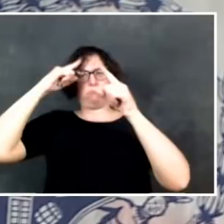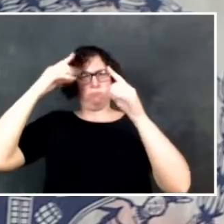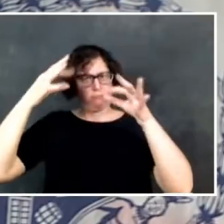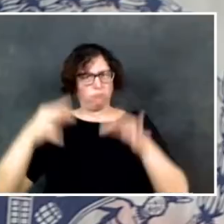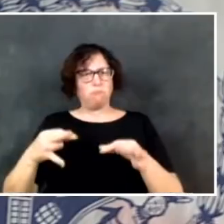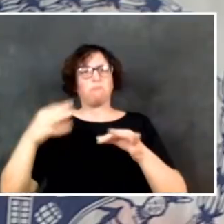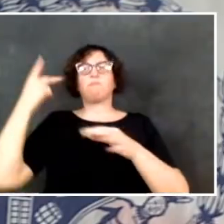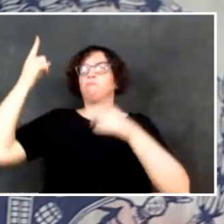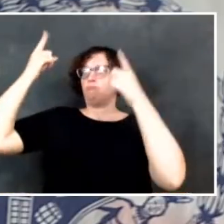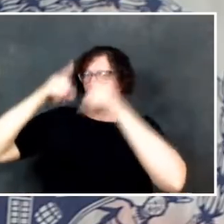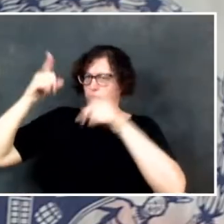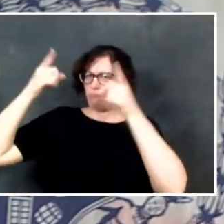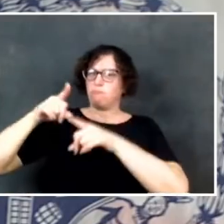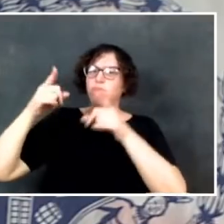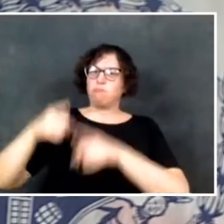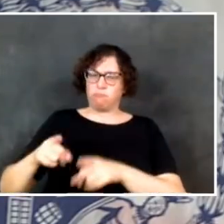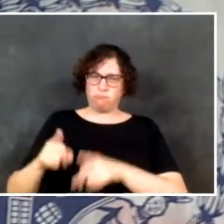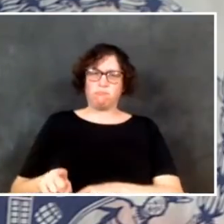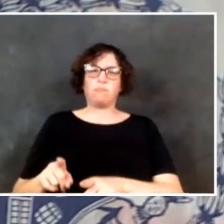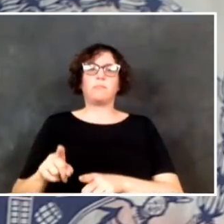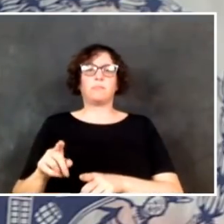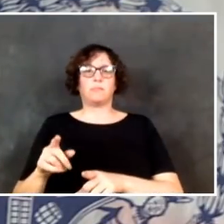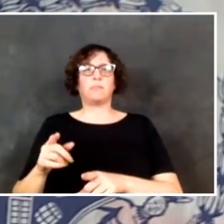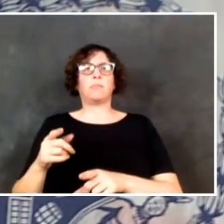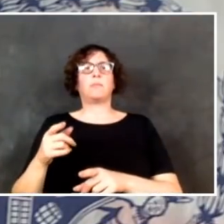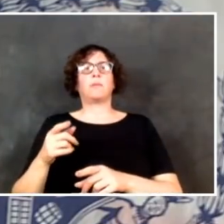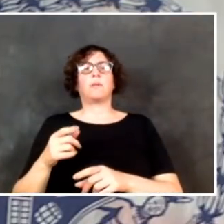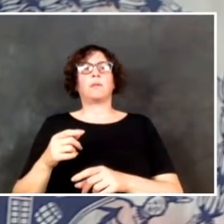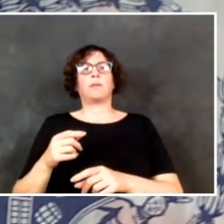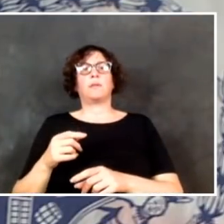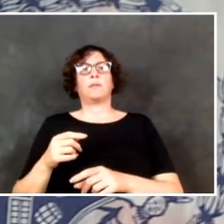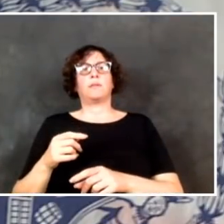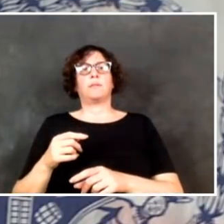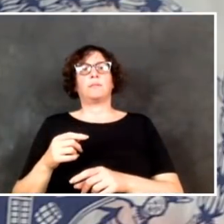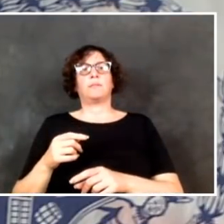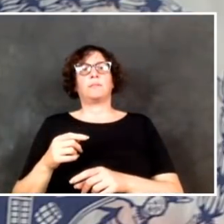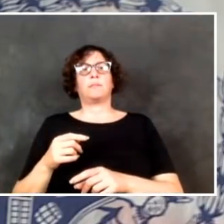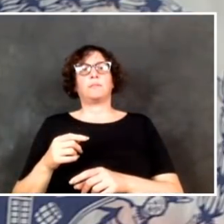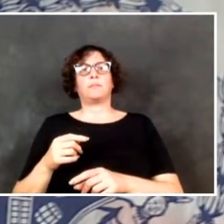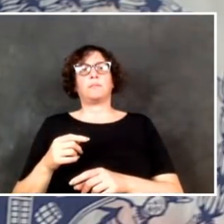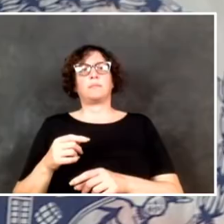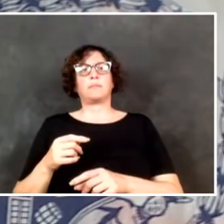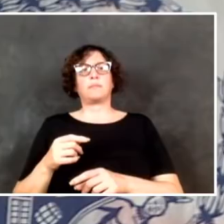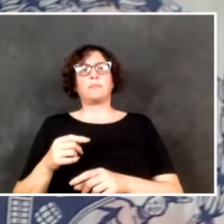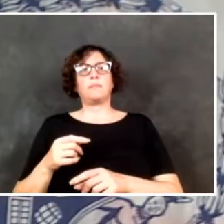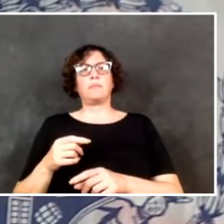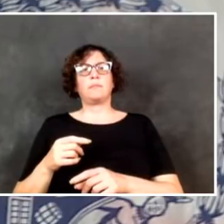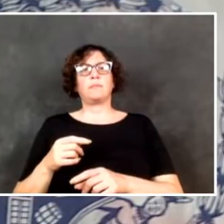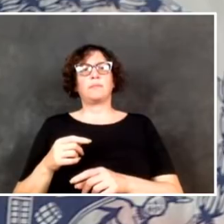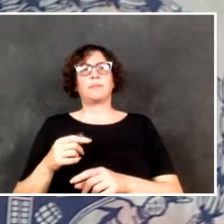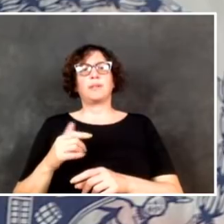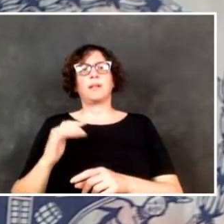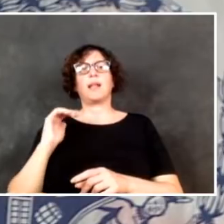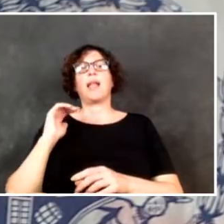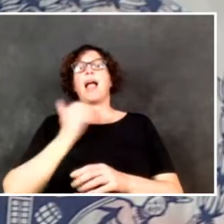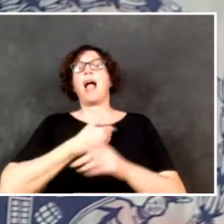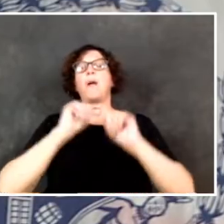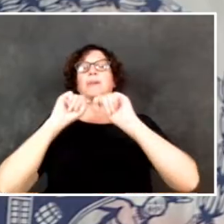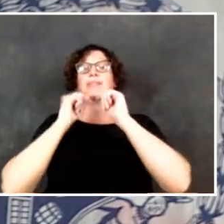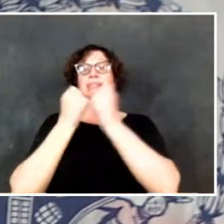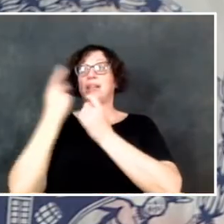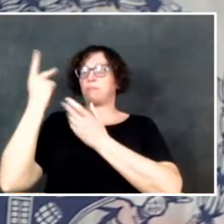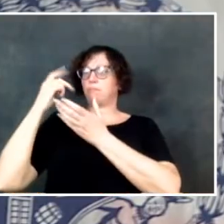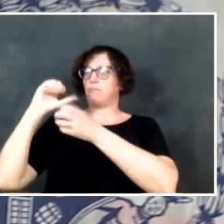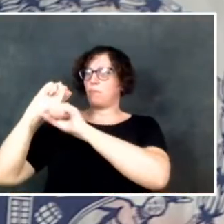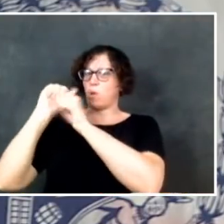on the nature and the timing of what was done. And the teams work together constantly. And so in the